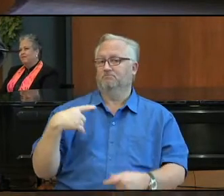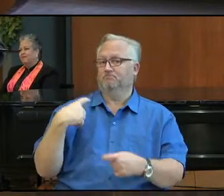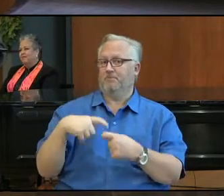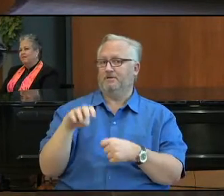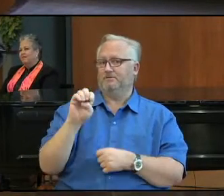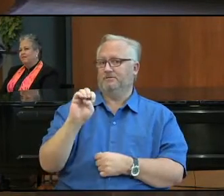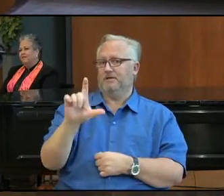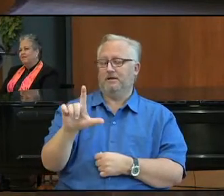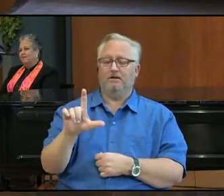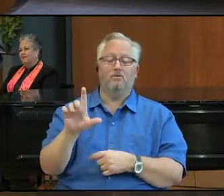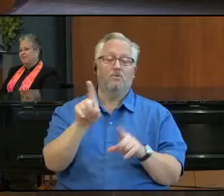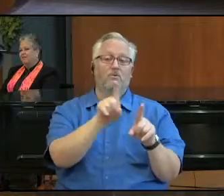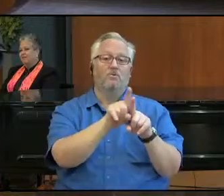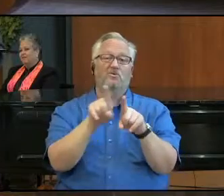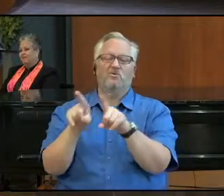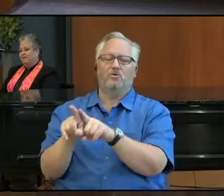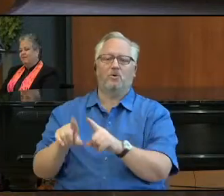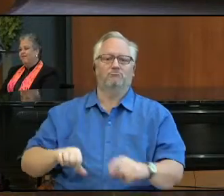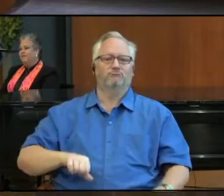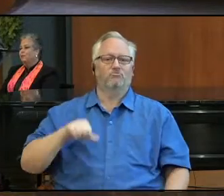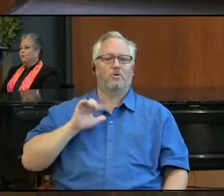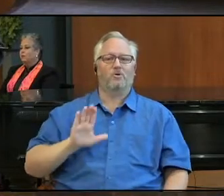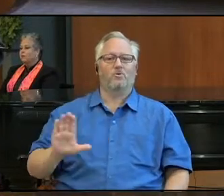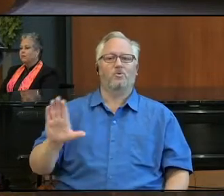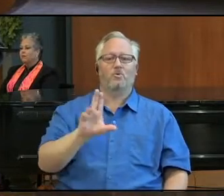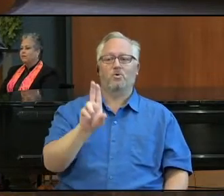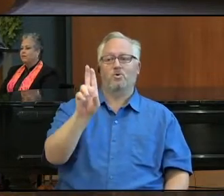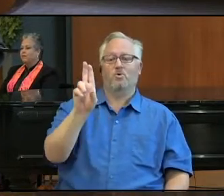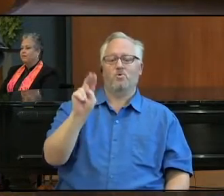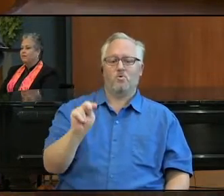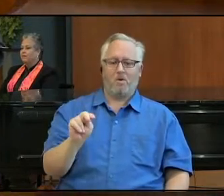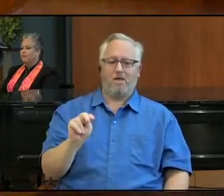él. And I am also partly your